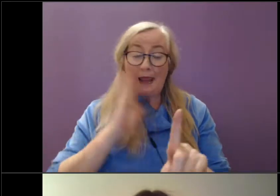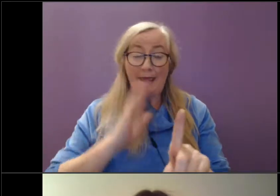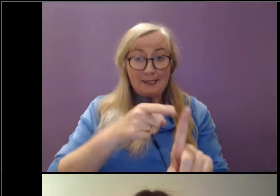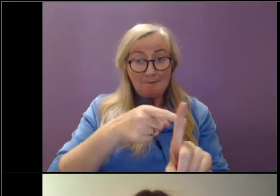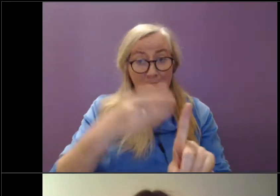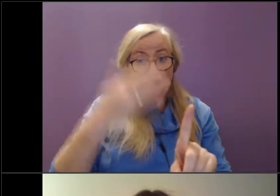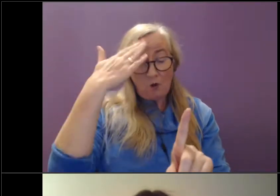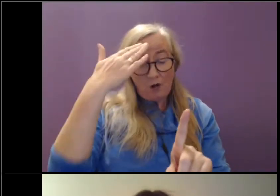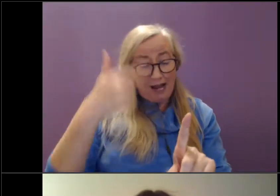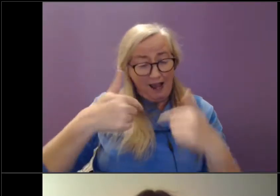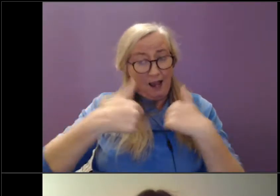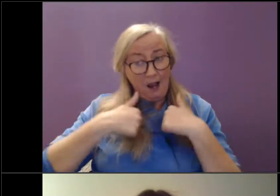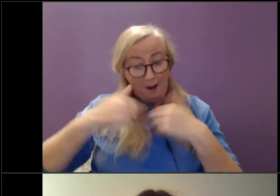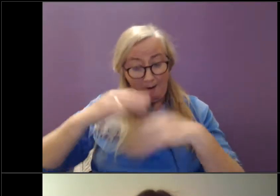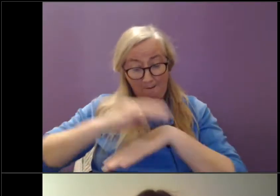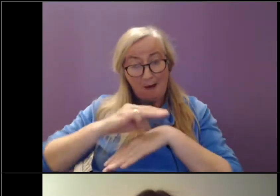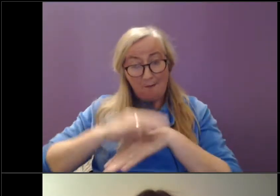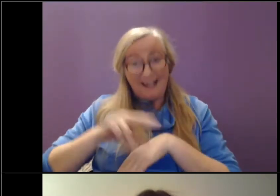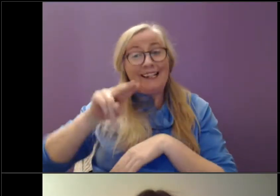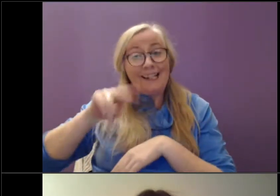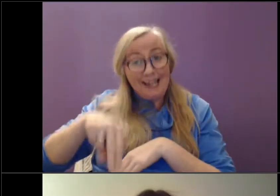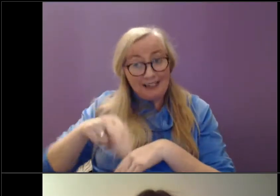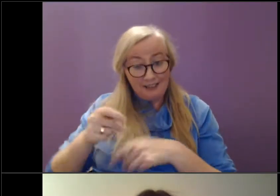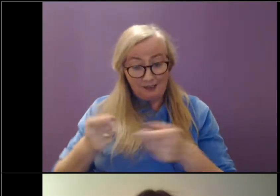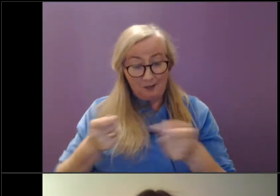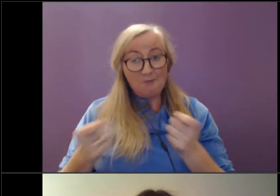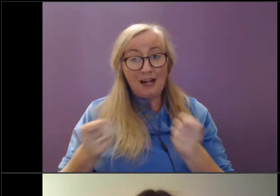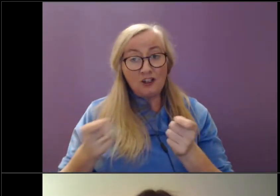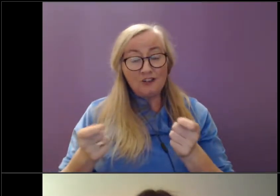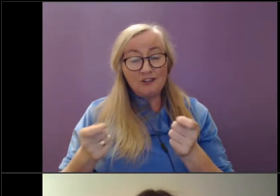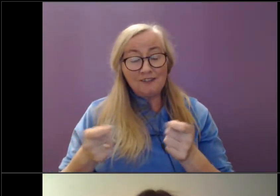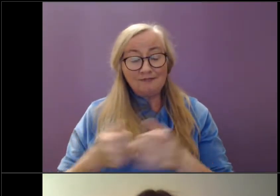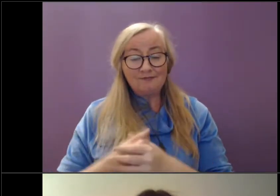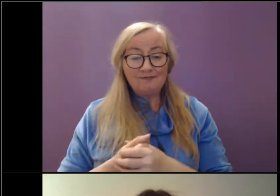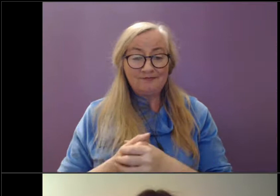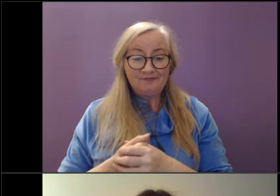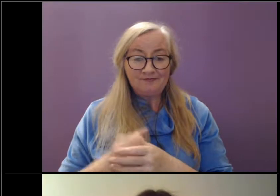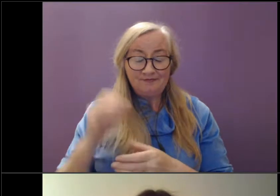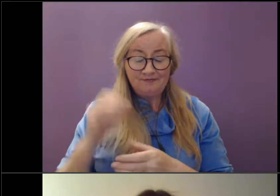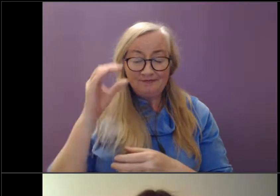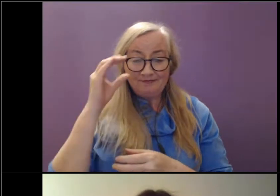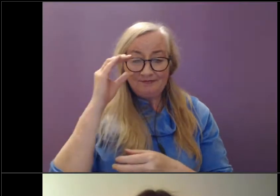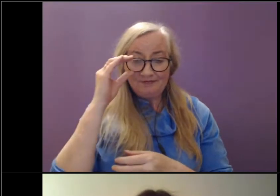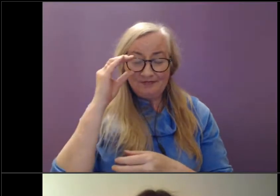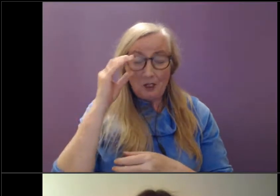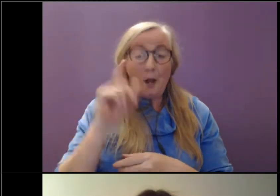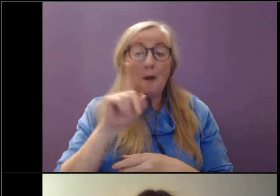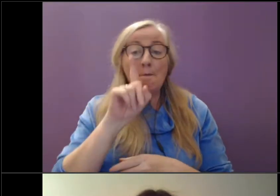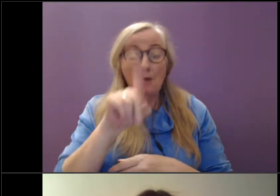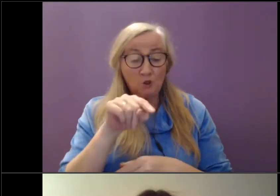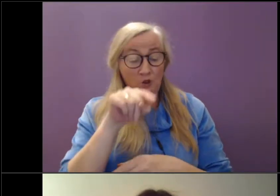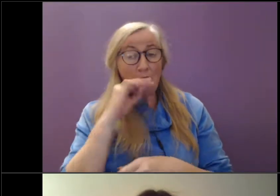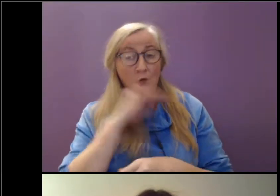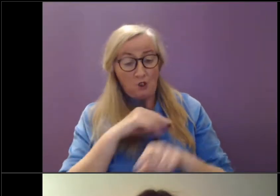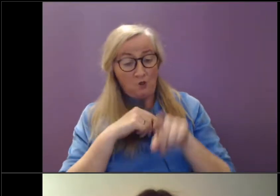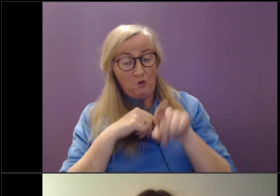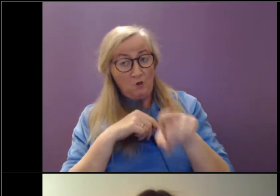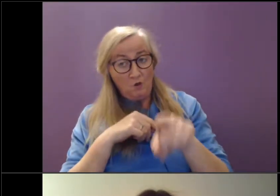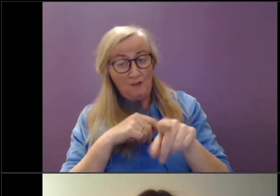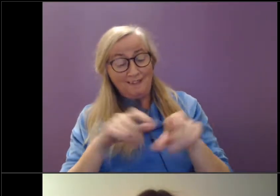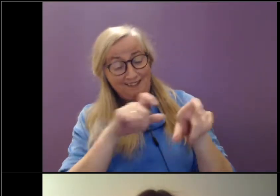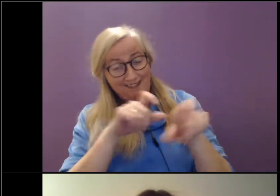herself. Thank him for his help, but that he needs to be a 13-year-old.